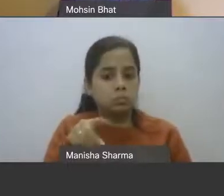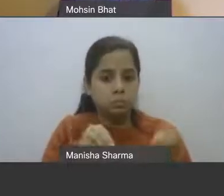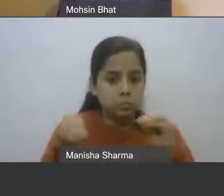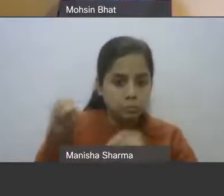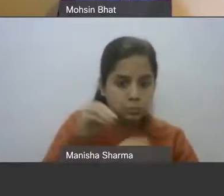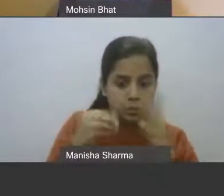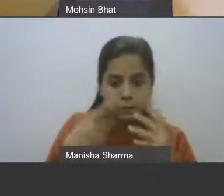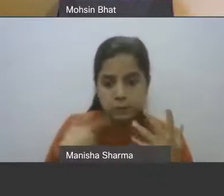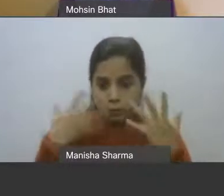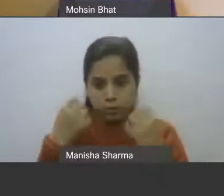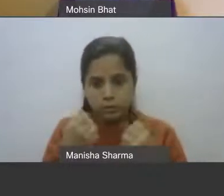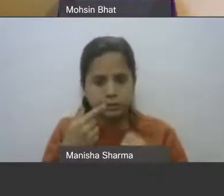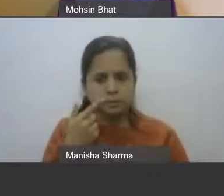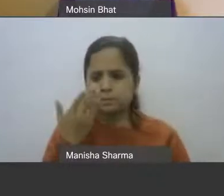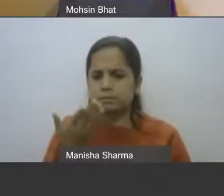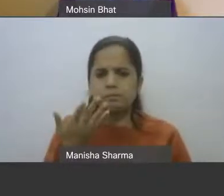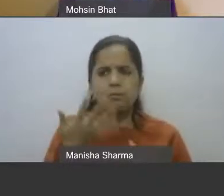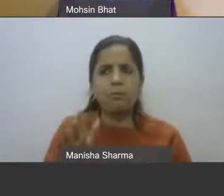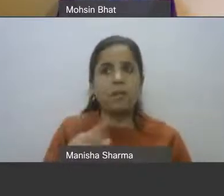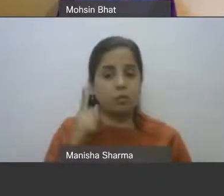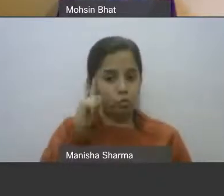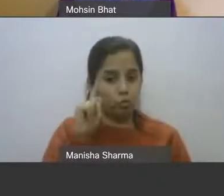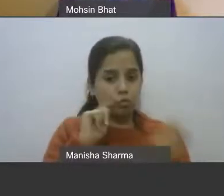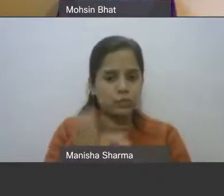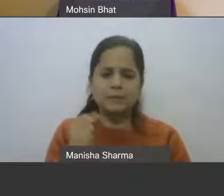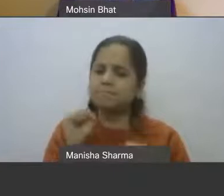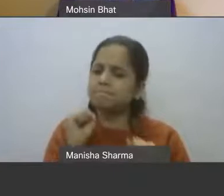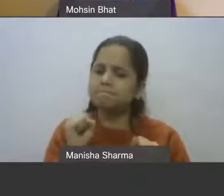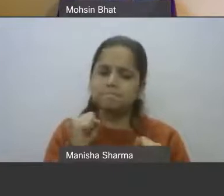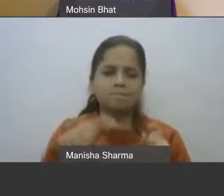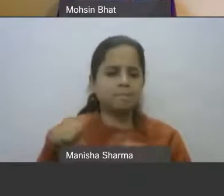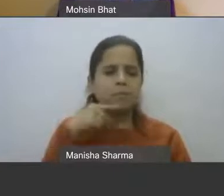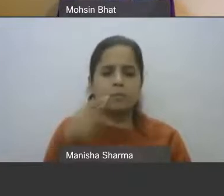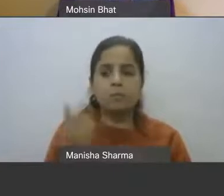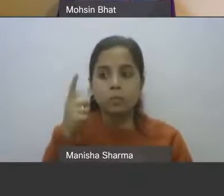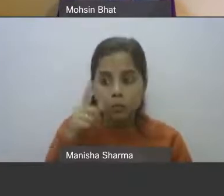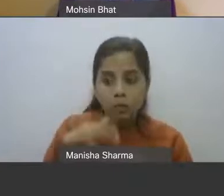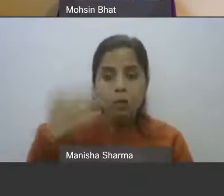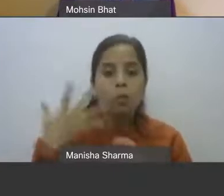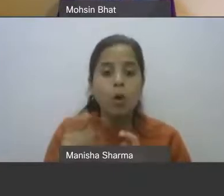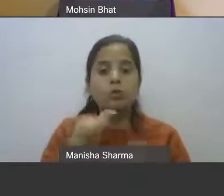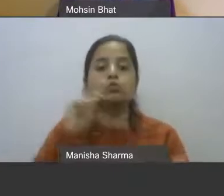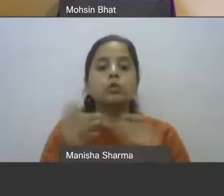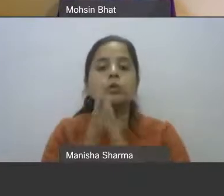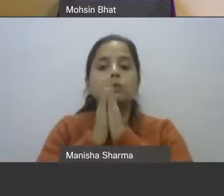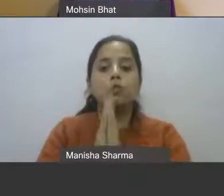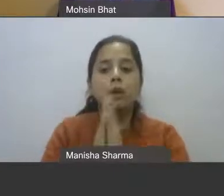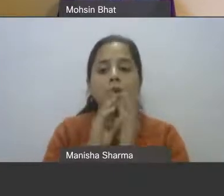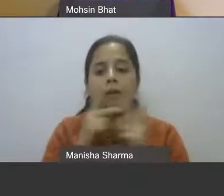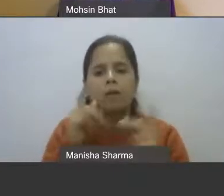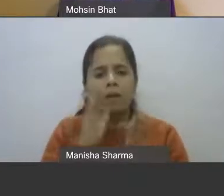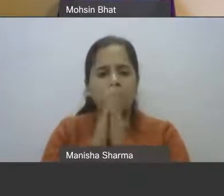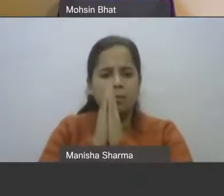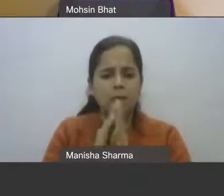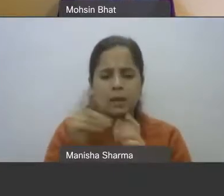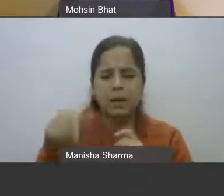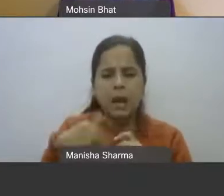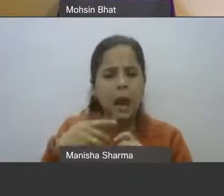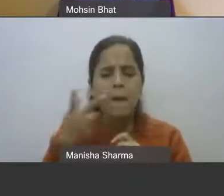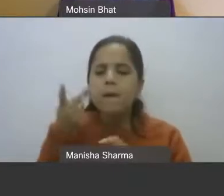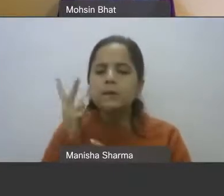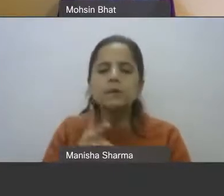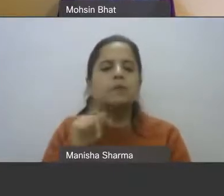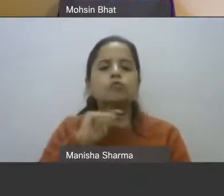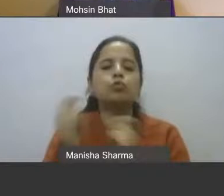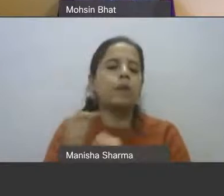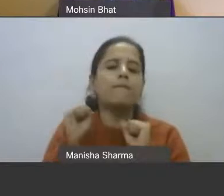because it's not something that can never be changed, because you can always ask the question, of course, you can convert, and then how does religion become something immutable? And the